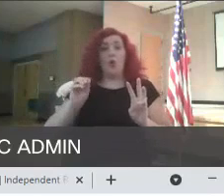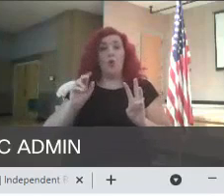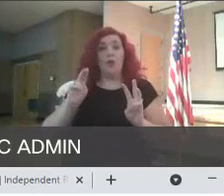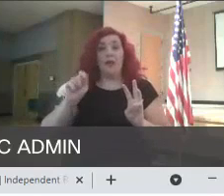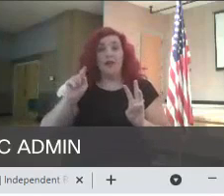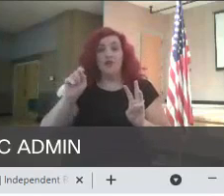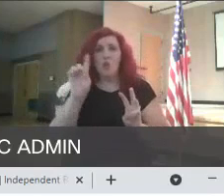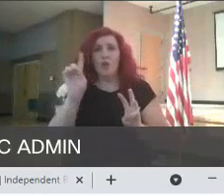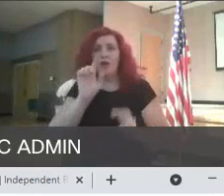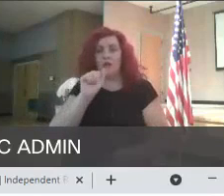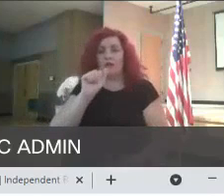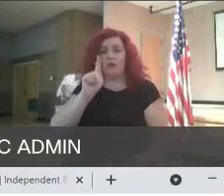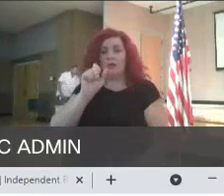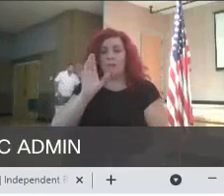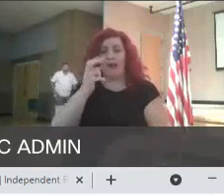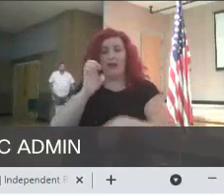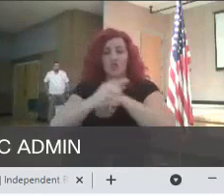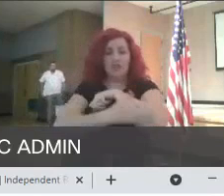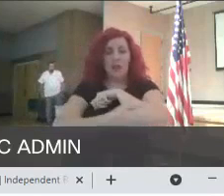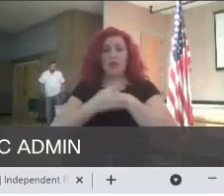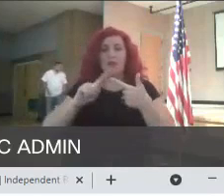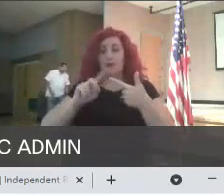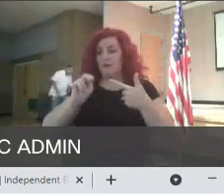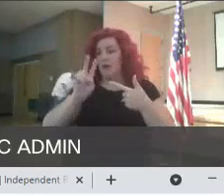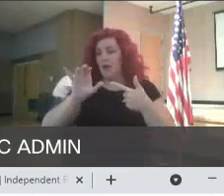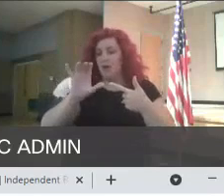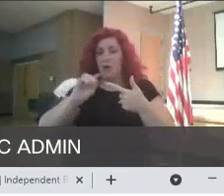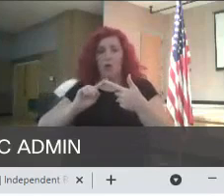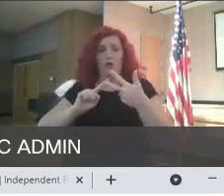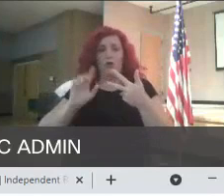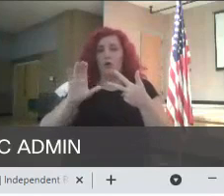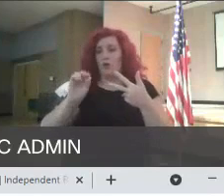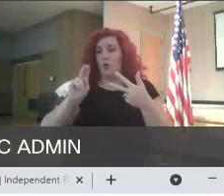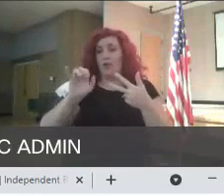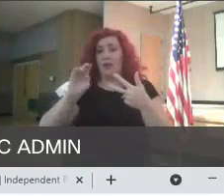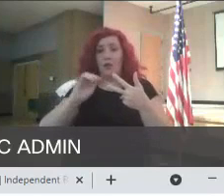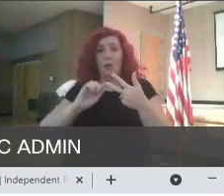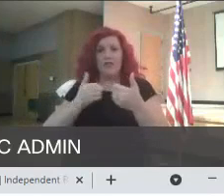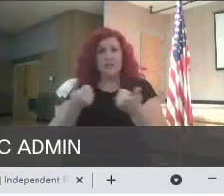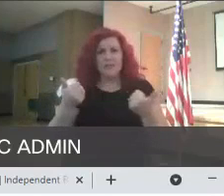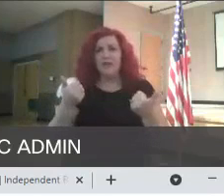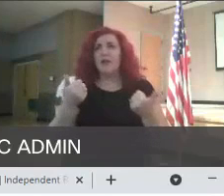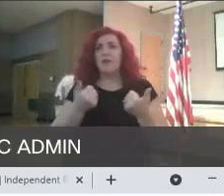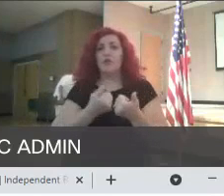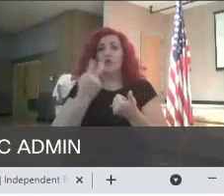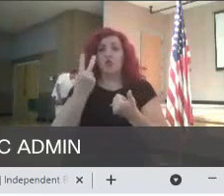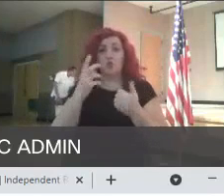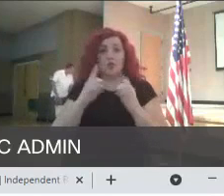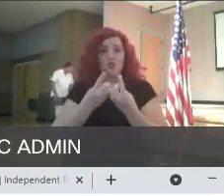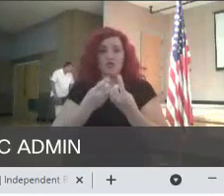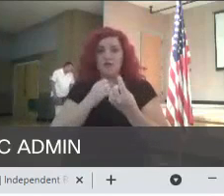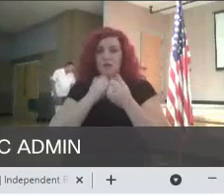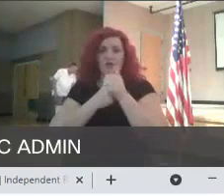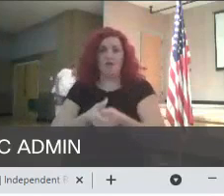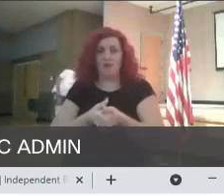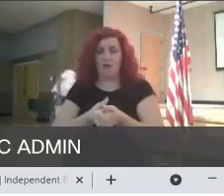Apache, Navajo, and Coconino. The splitting of the Navajo Nation into two districts will not comply with